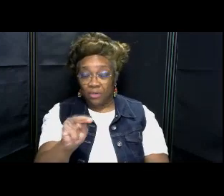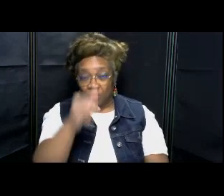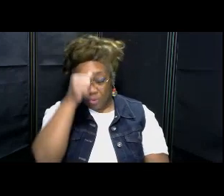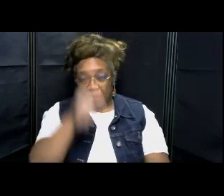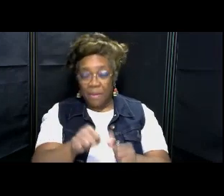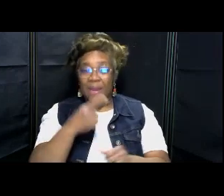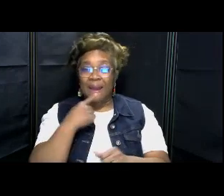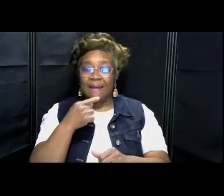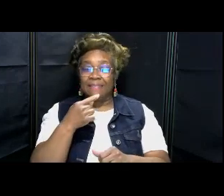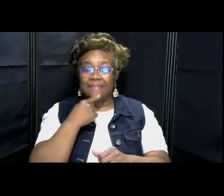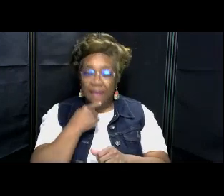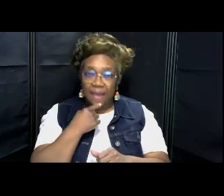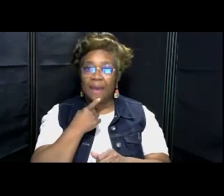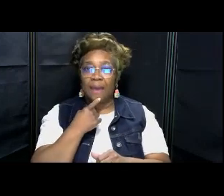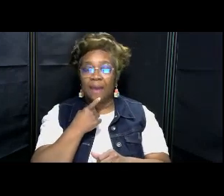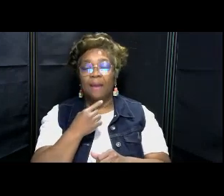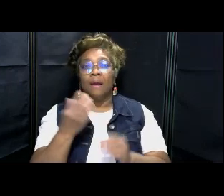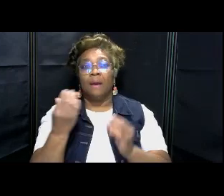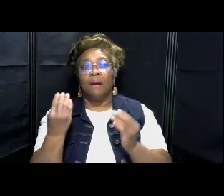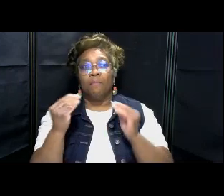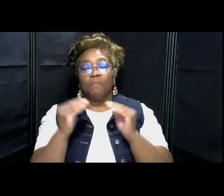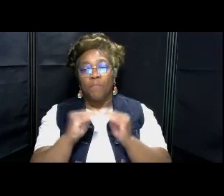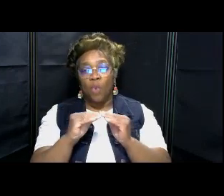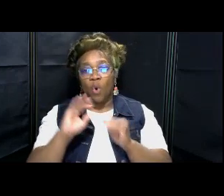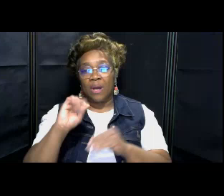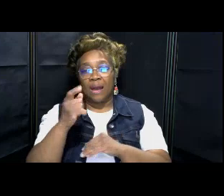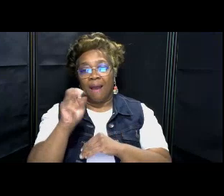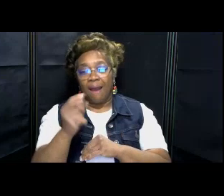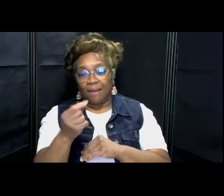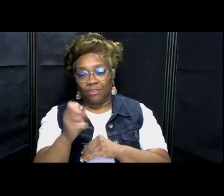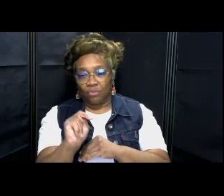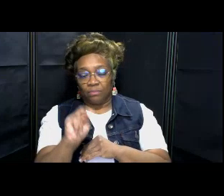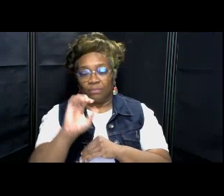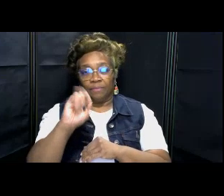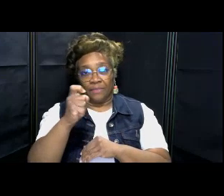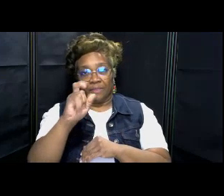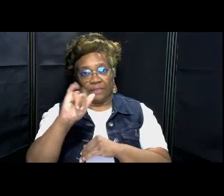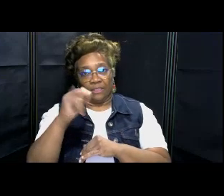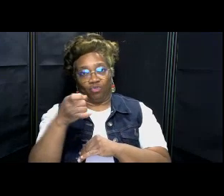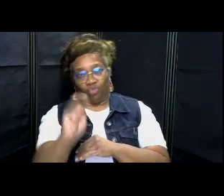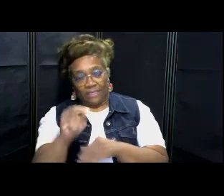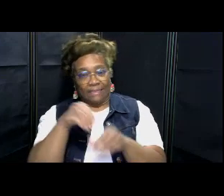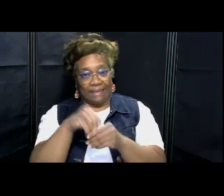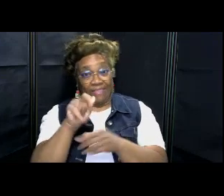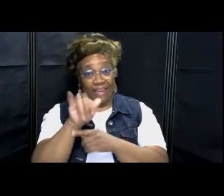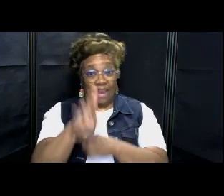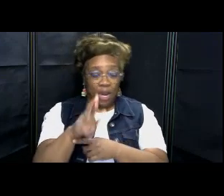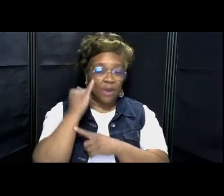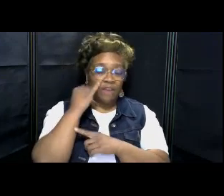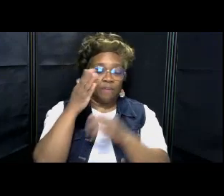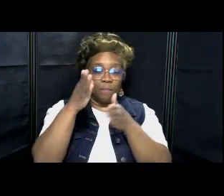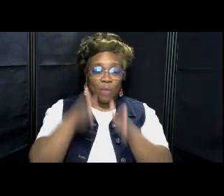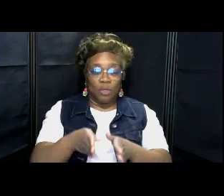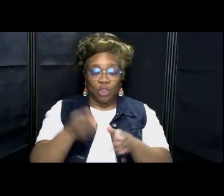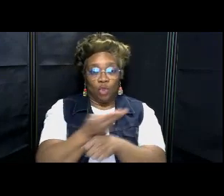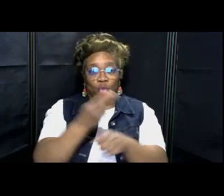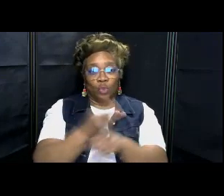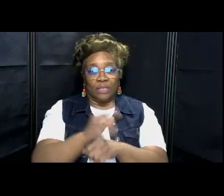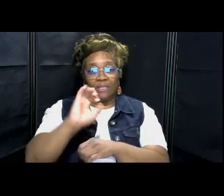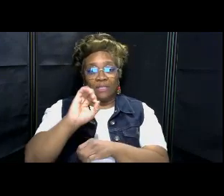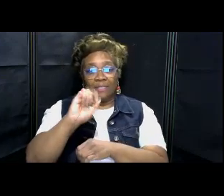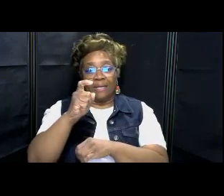go to 50% because every bit of oxygen that's coming out the tank is not being inhaled, it's going into the air. So if somebody's smoking,